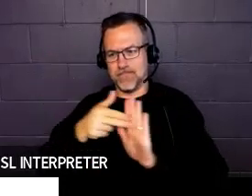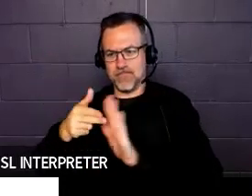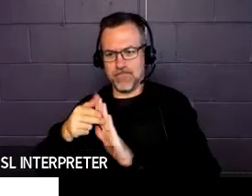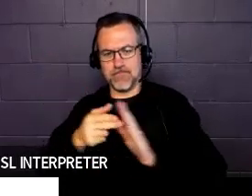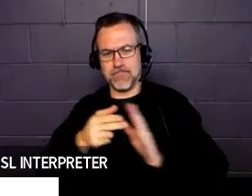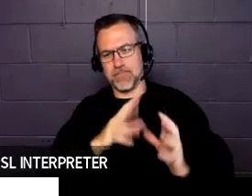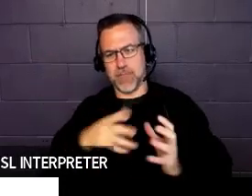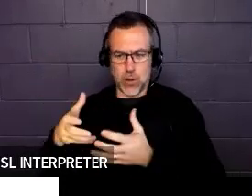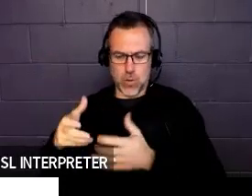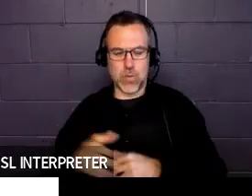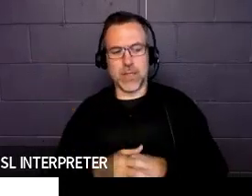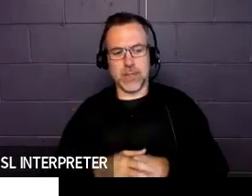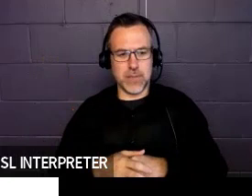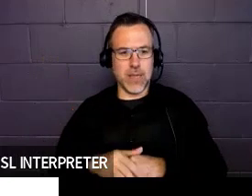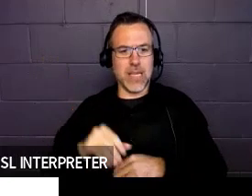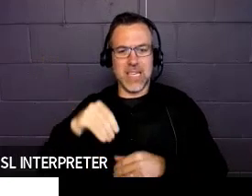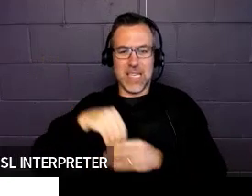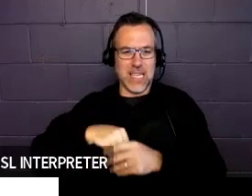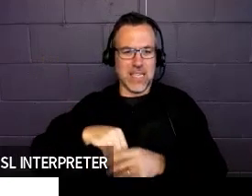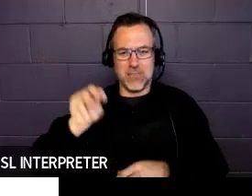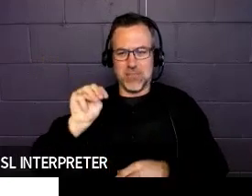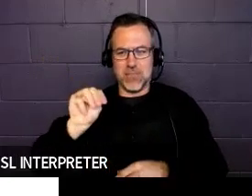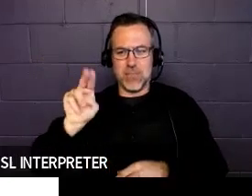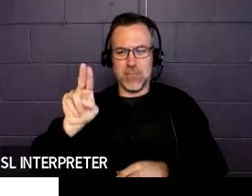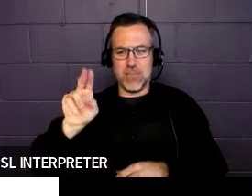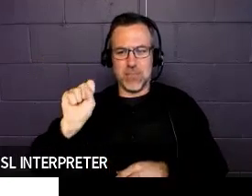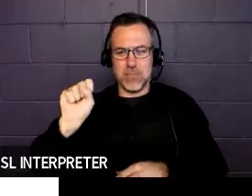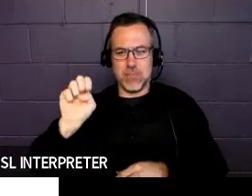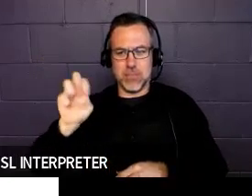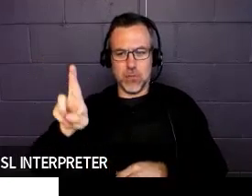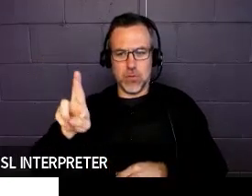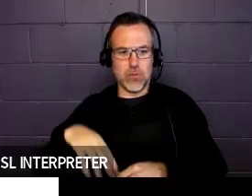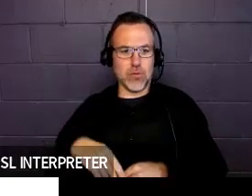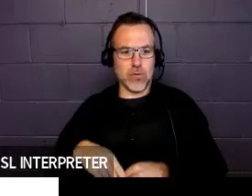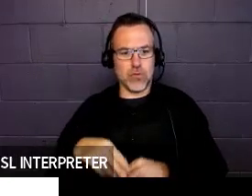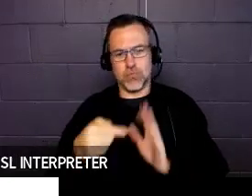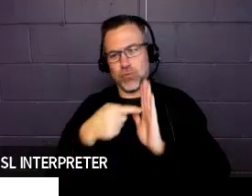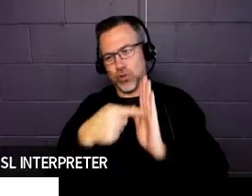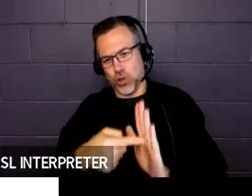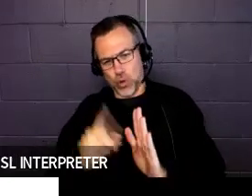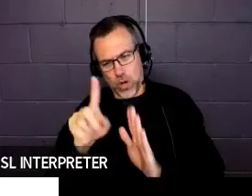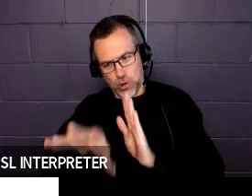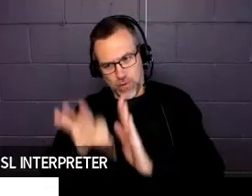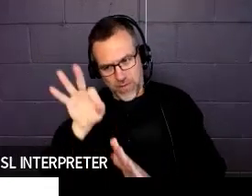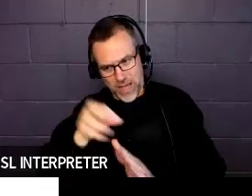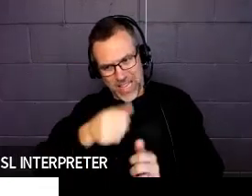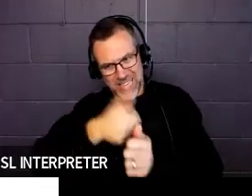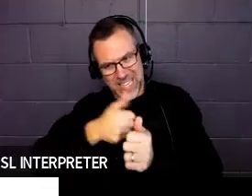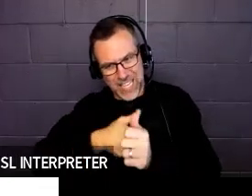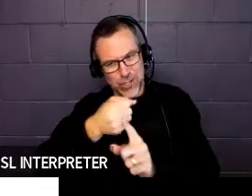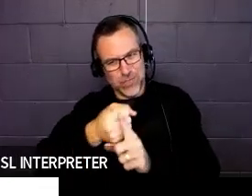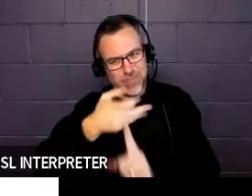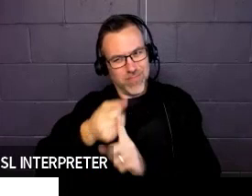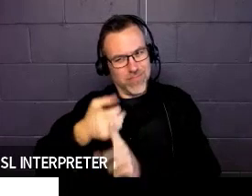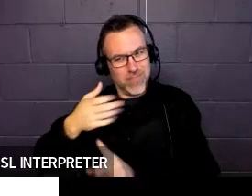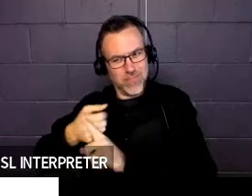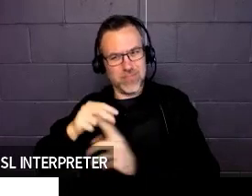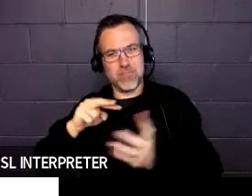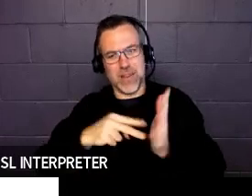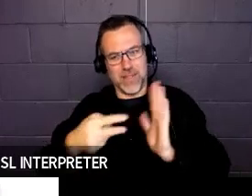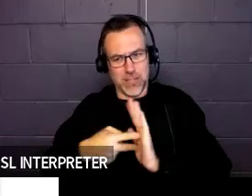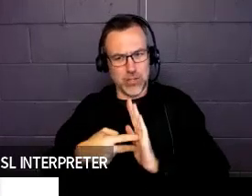And the citation in MUSER where you can find the definition of each of those and the procedure for determination.